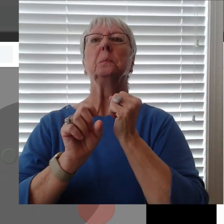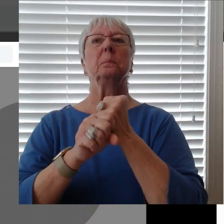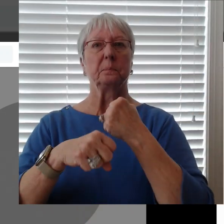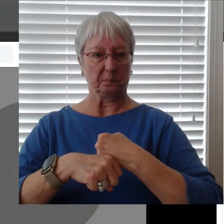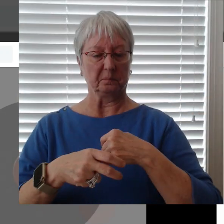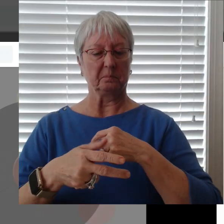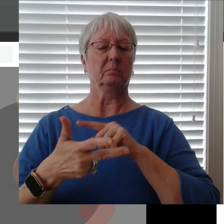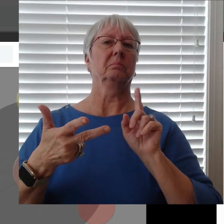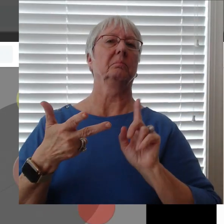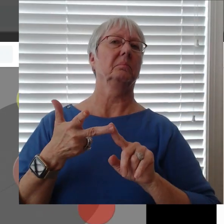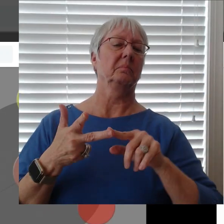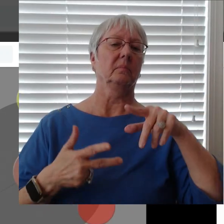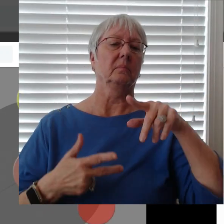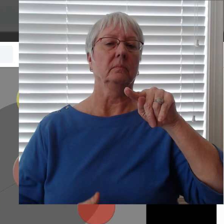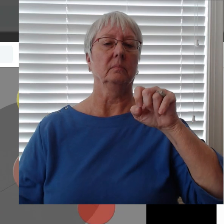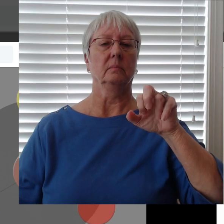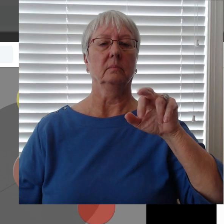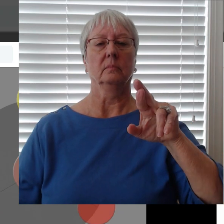all three primaries,